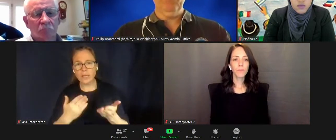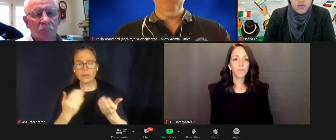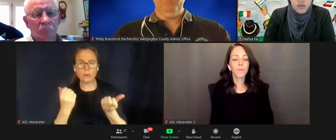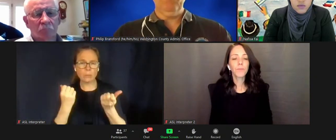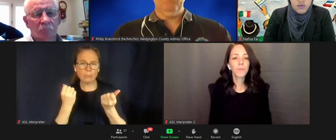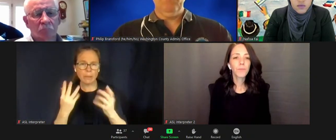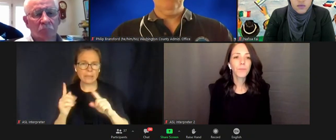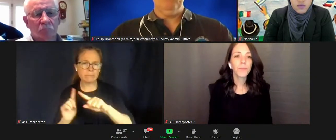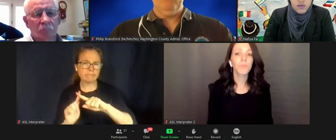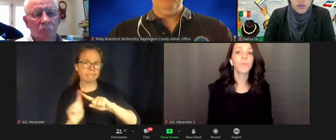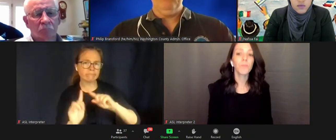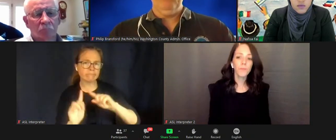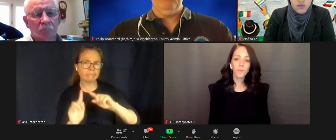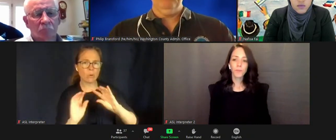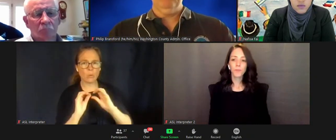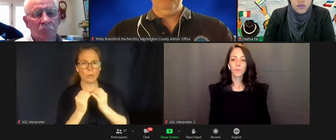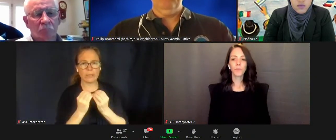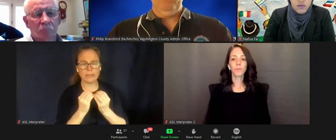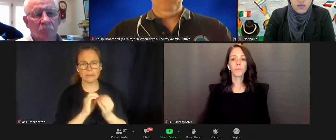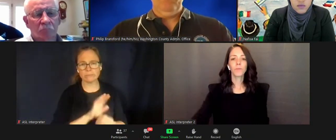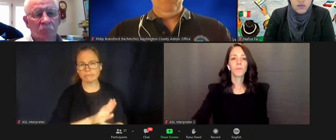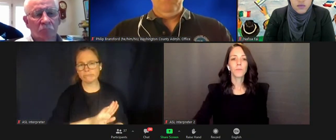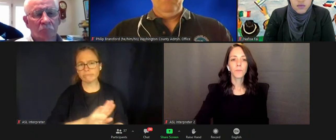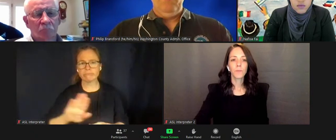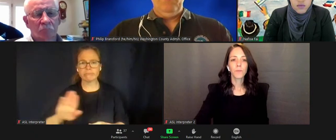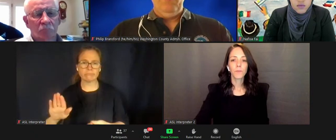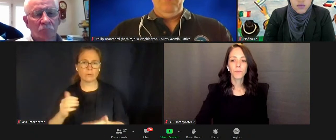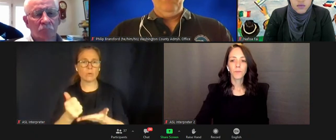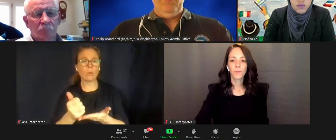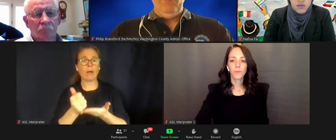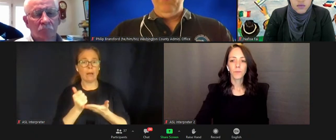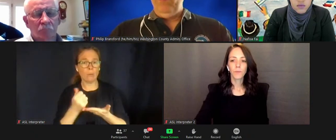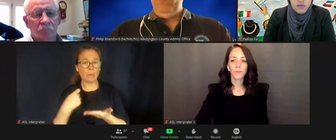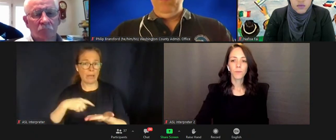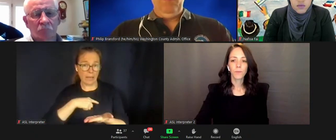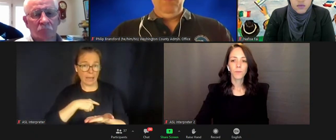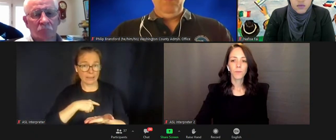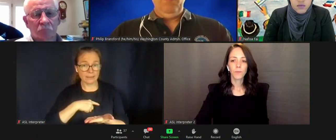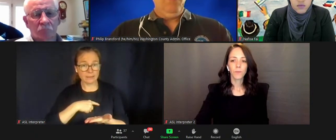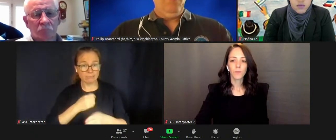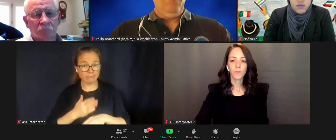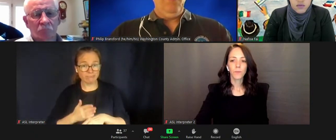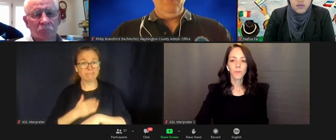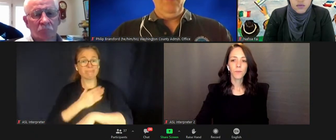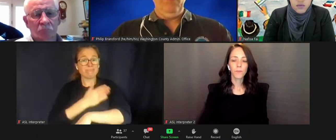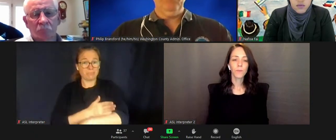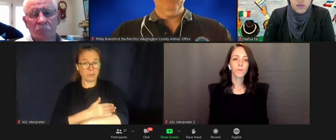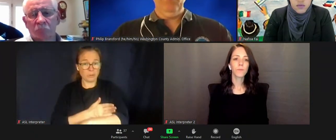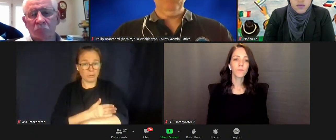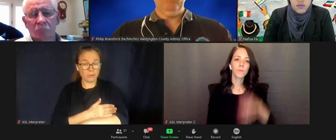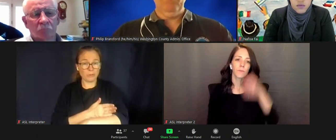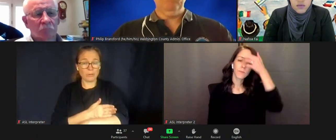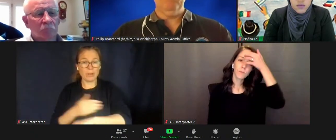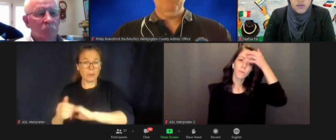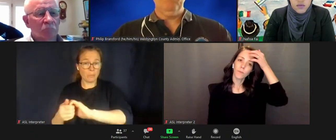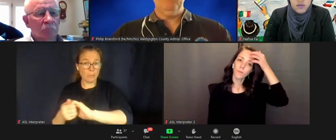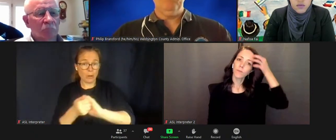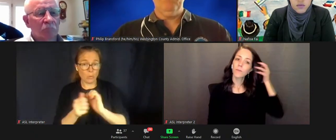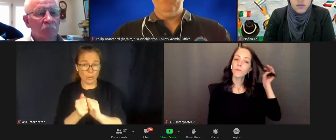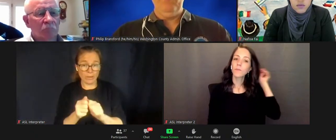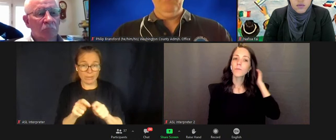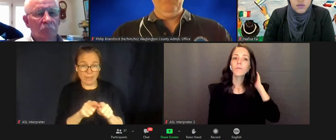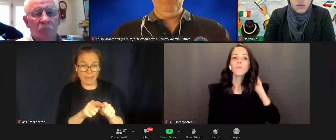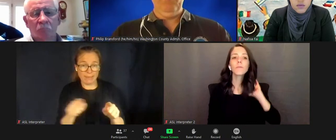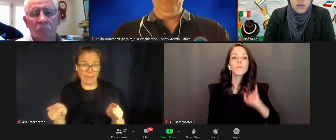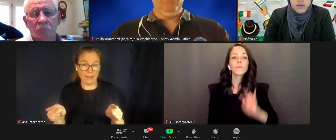different organizations to help us do a better job in working in partnership with them and increasing